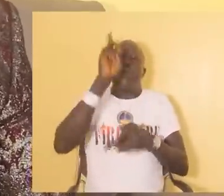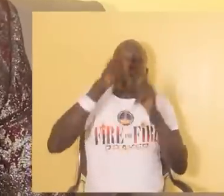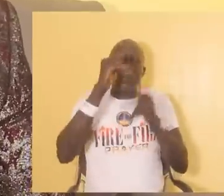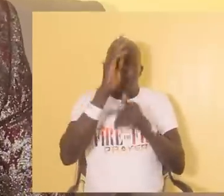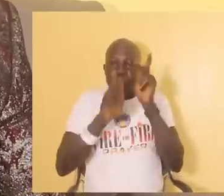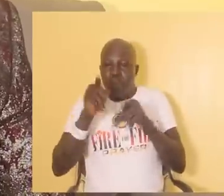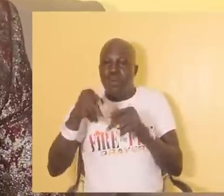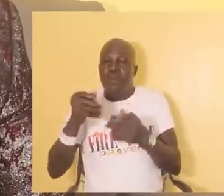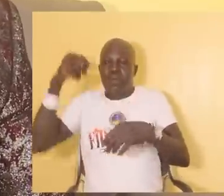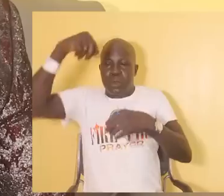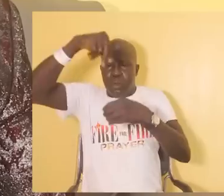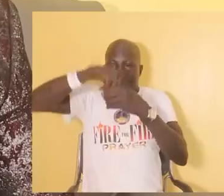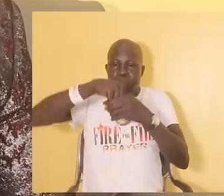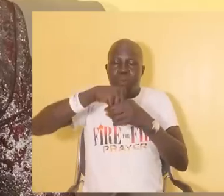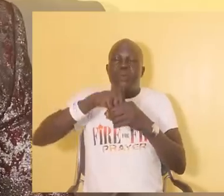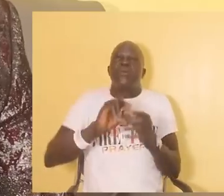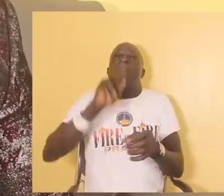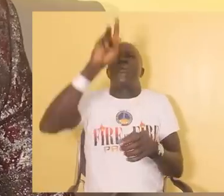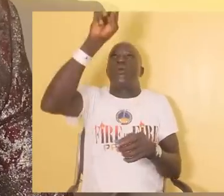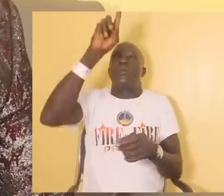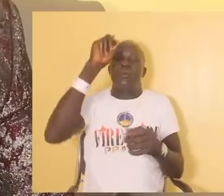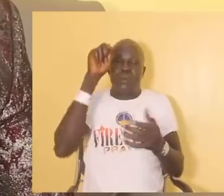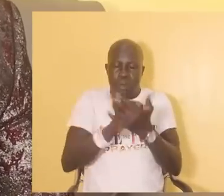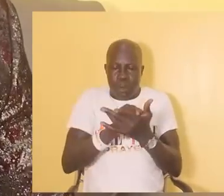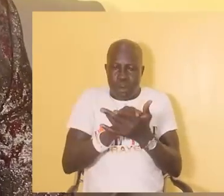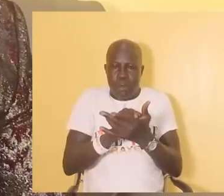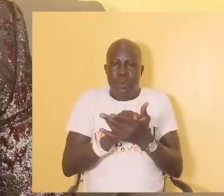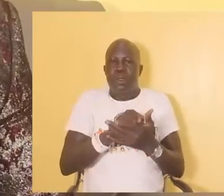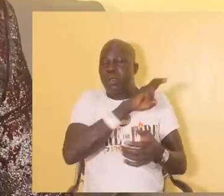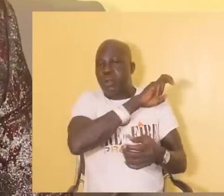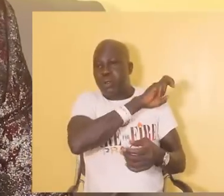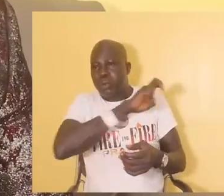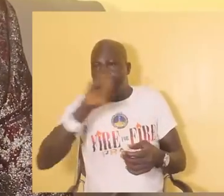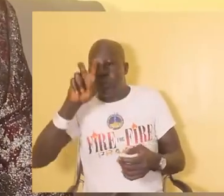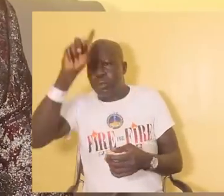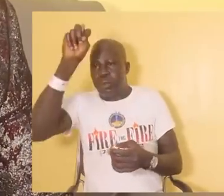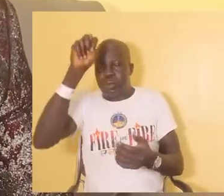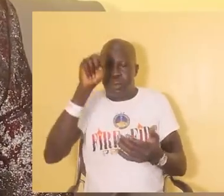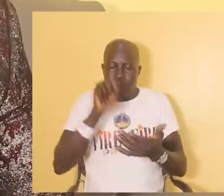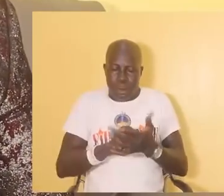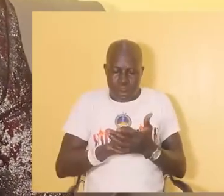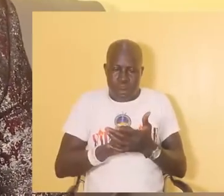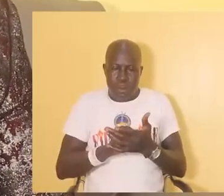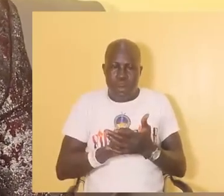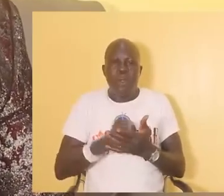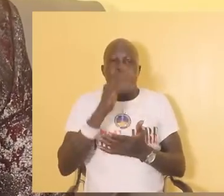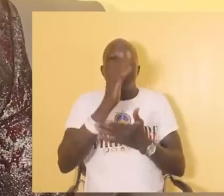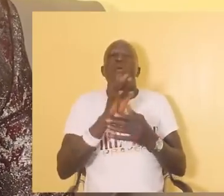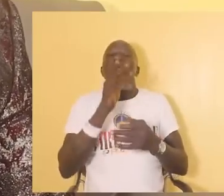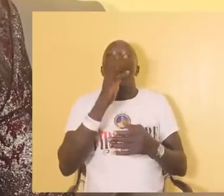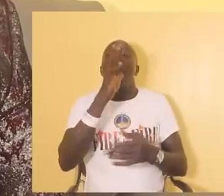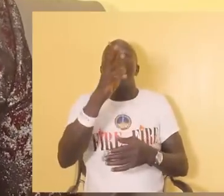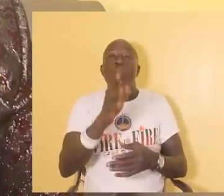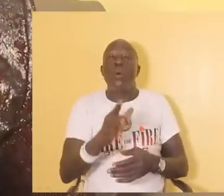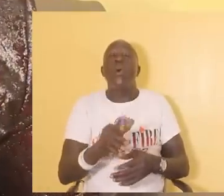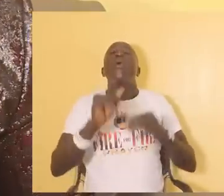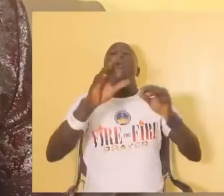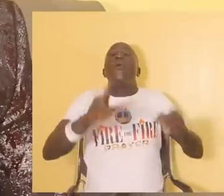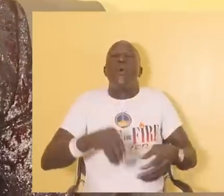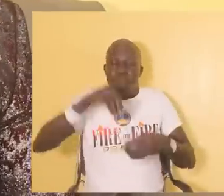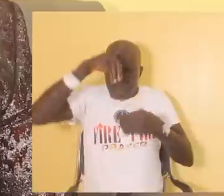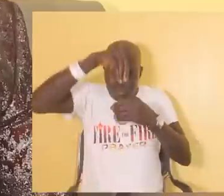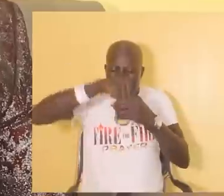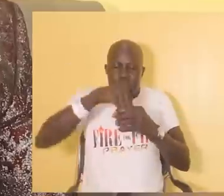500. Some sold the seed of 1,000. 2,000 naira. Some sold the seed of 2,000. Mama said they are furugbe